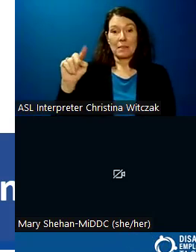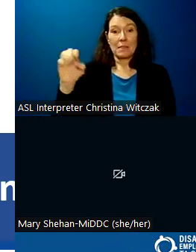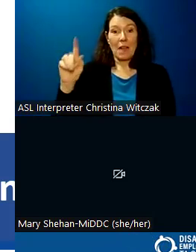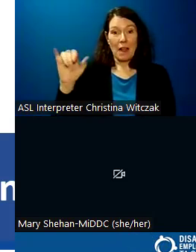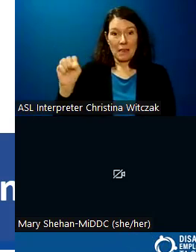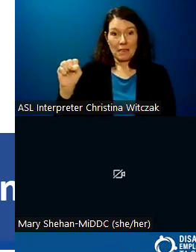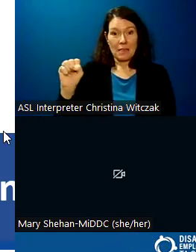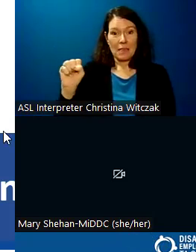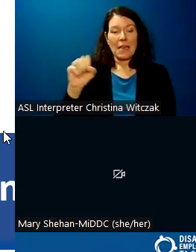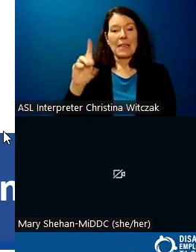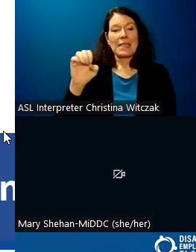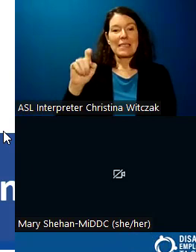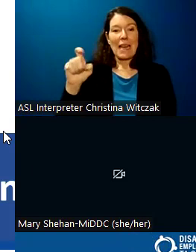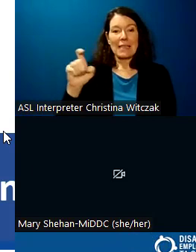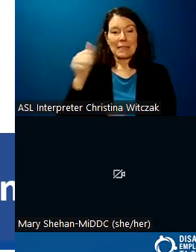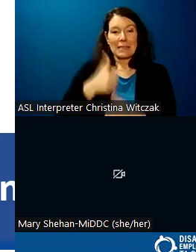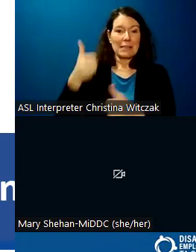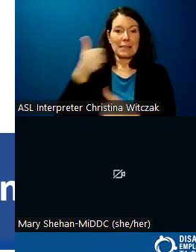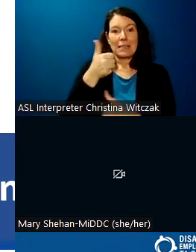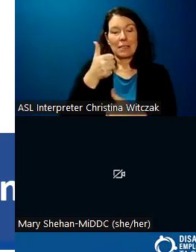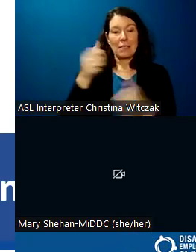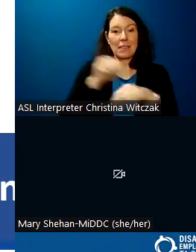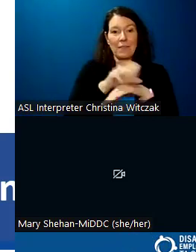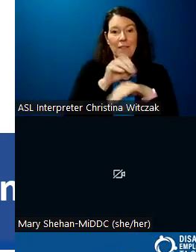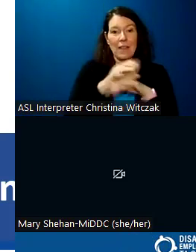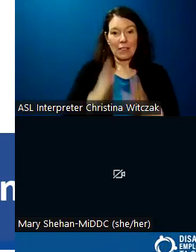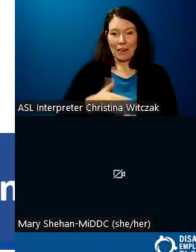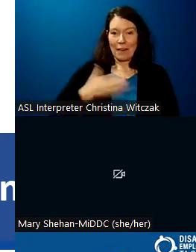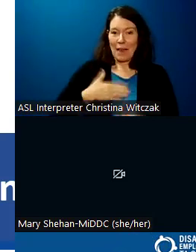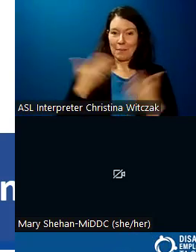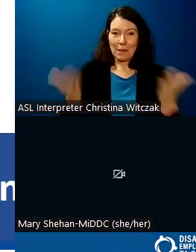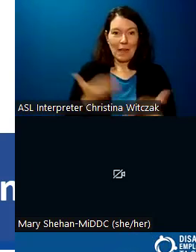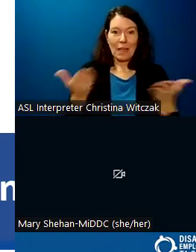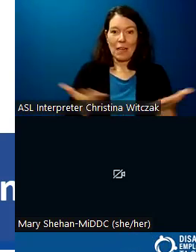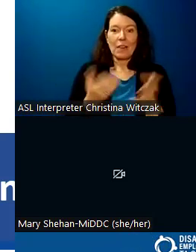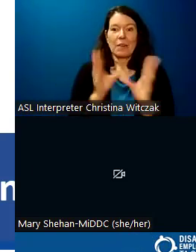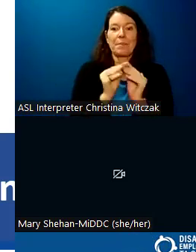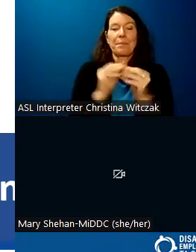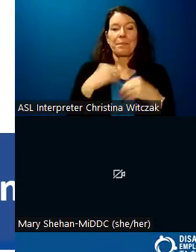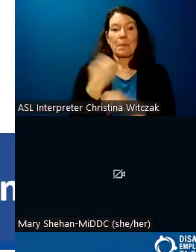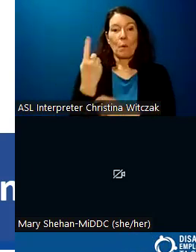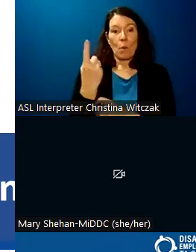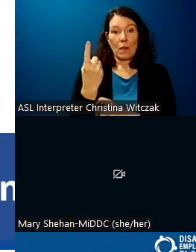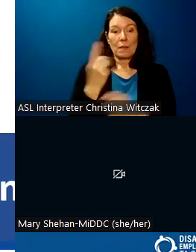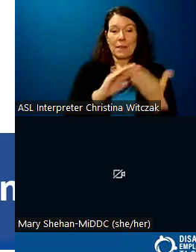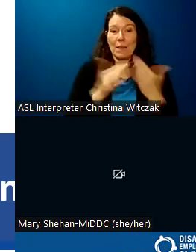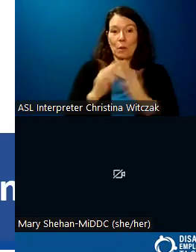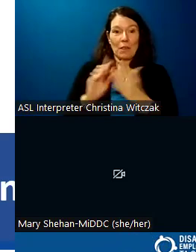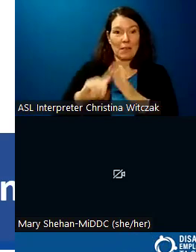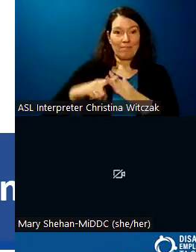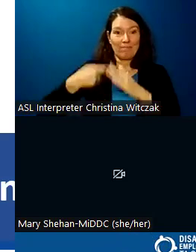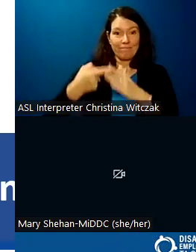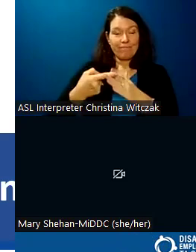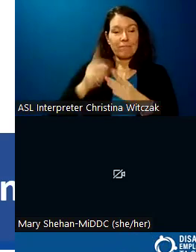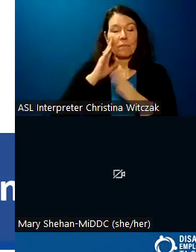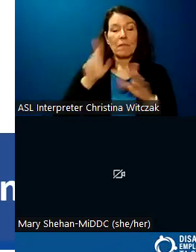DETAC Senior Advisor, and I am delighted to be here with you today. Session 1, which is our community kickoff, will also